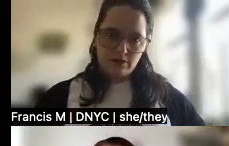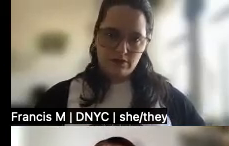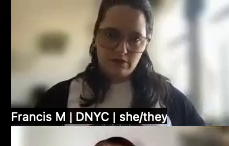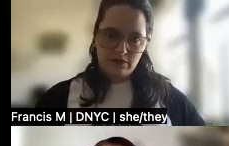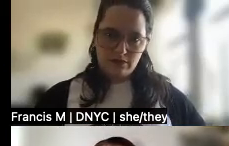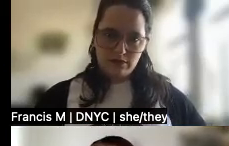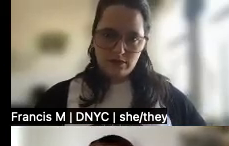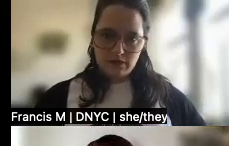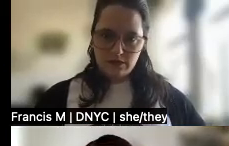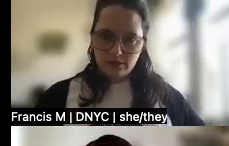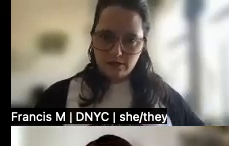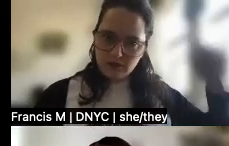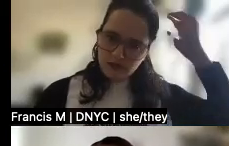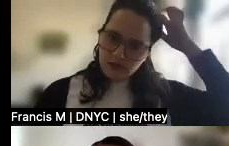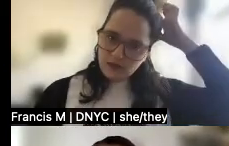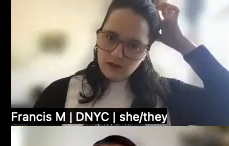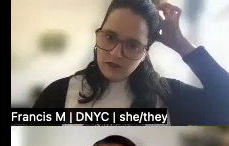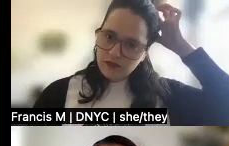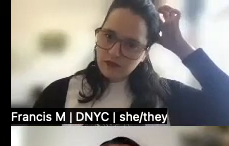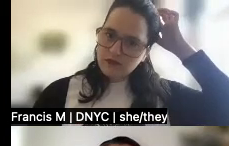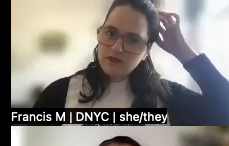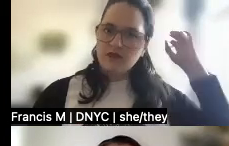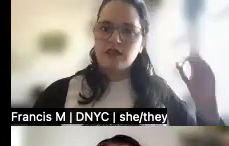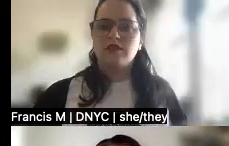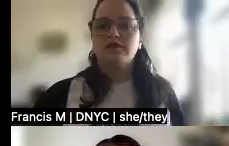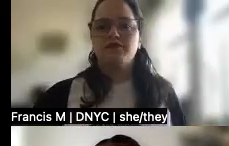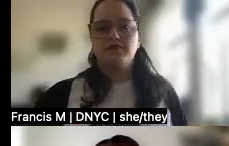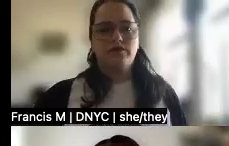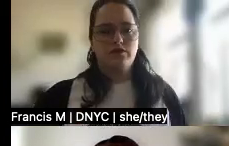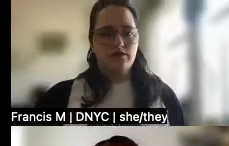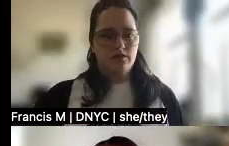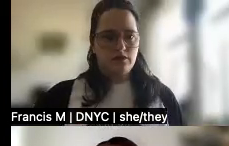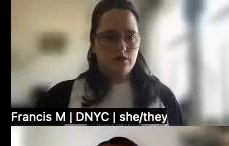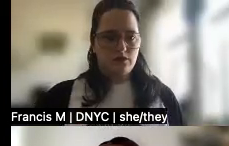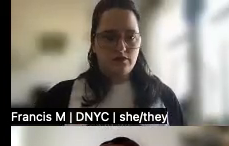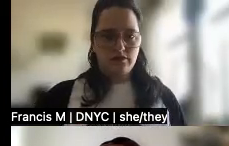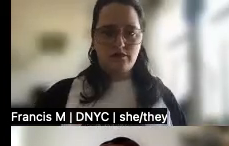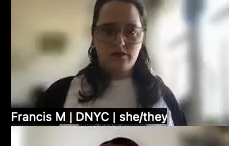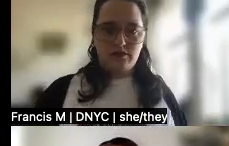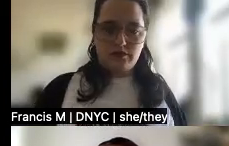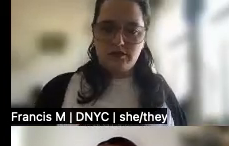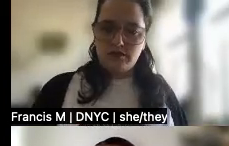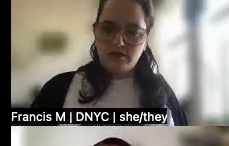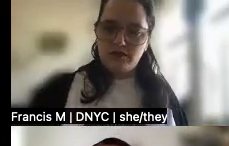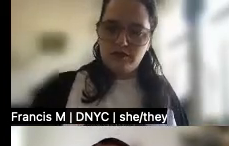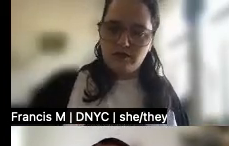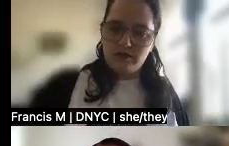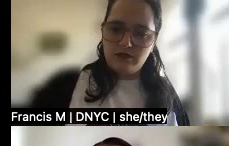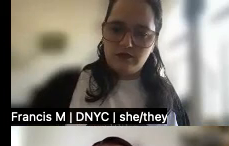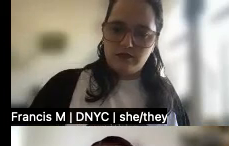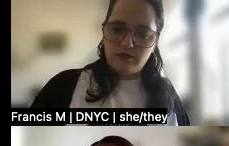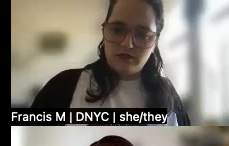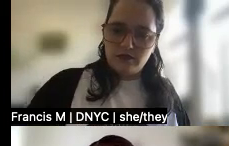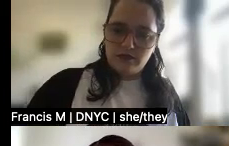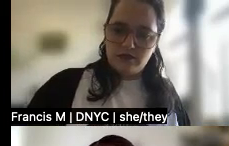Fund, New York State Edition, is an extension of Dance NYC's Coronavirus Dance